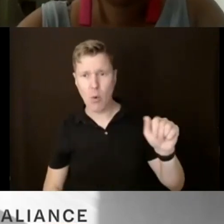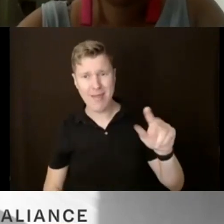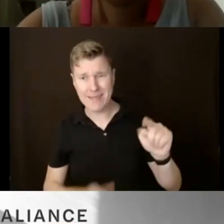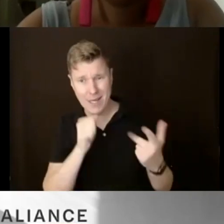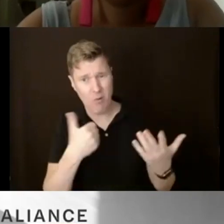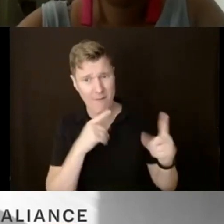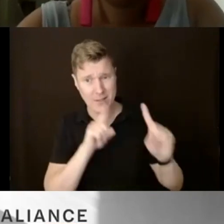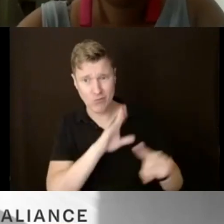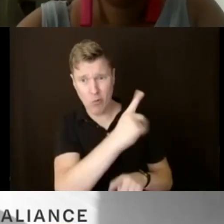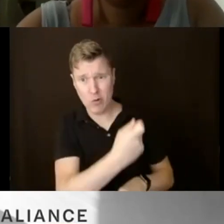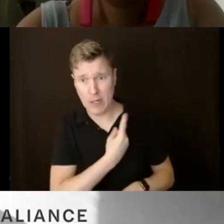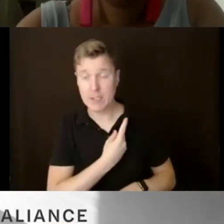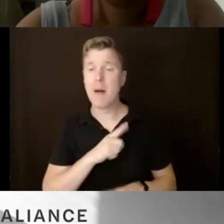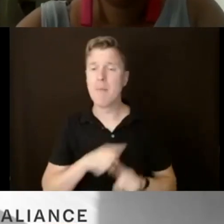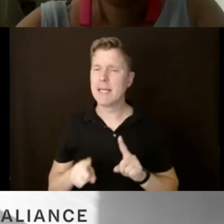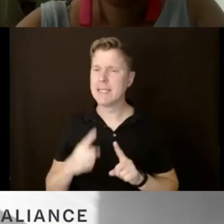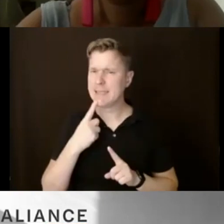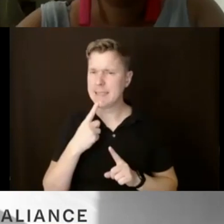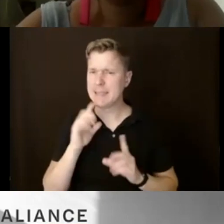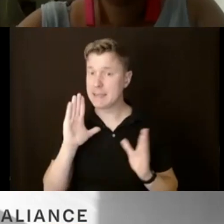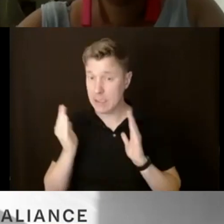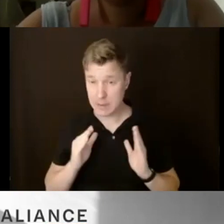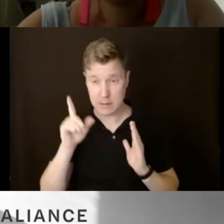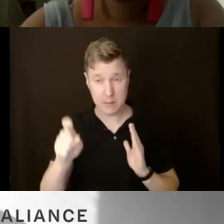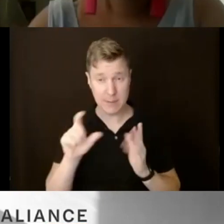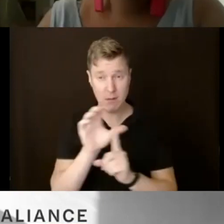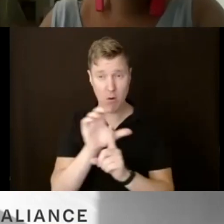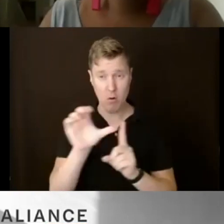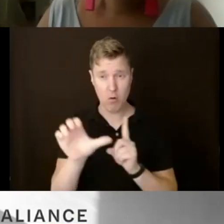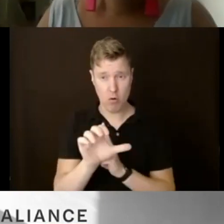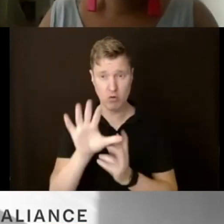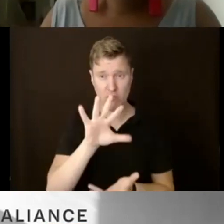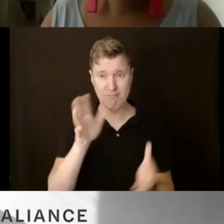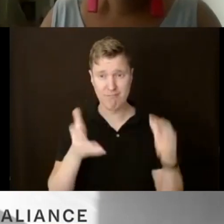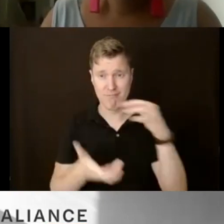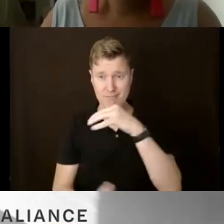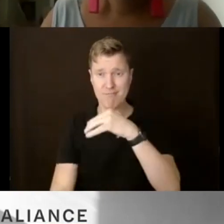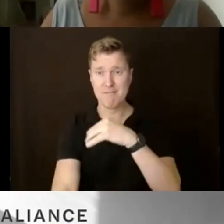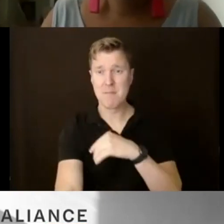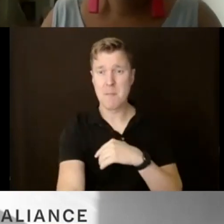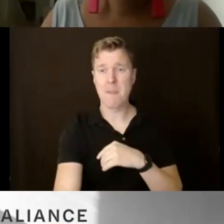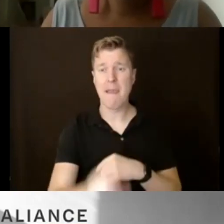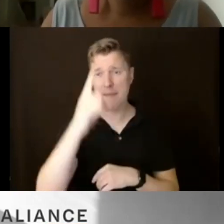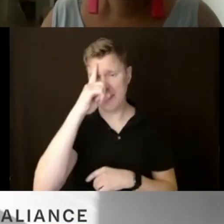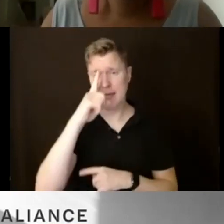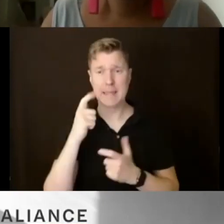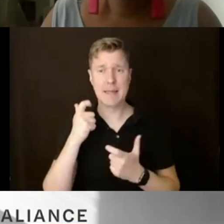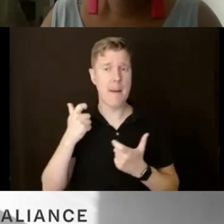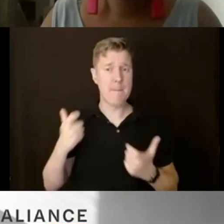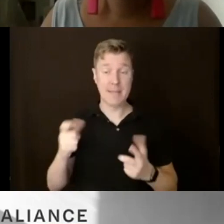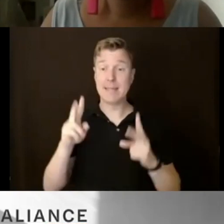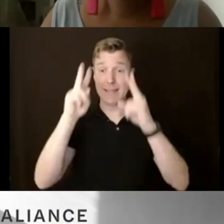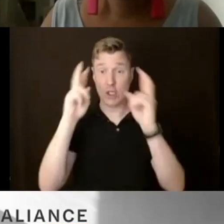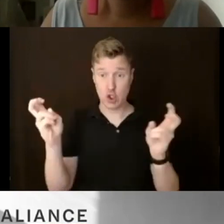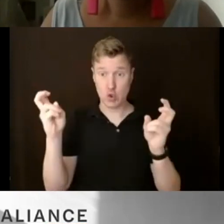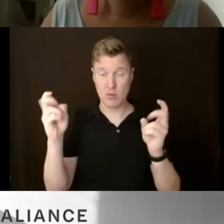think somebody mentioned that there needs to be a cultural shift, and I agree. I think that a big issue is that when things like this